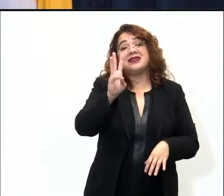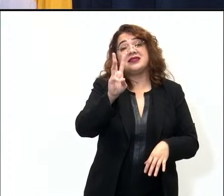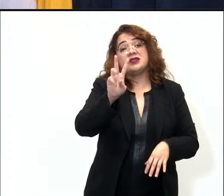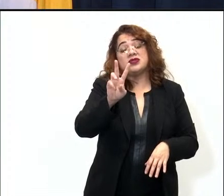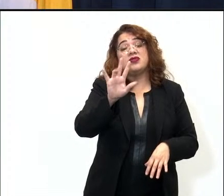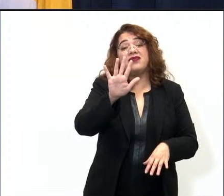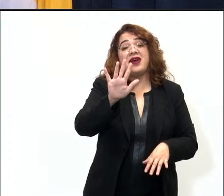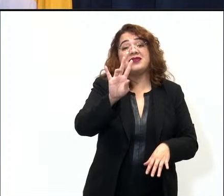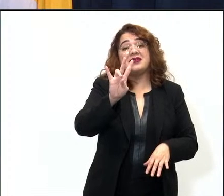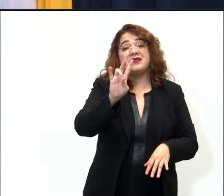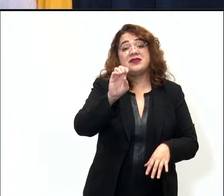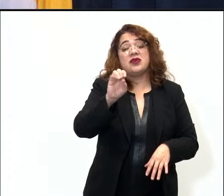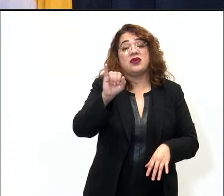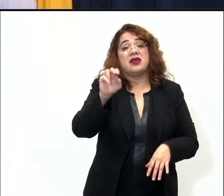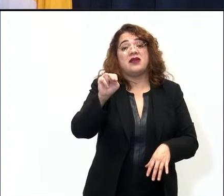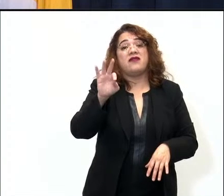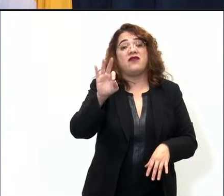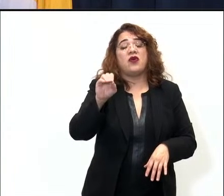562-570-INFO or